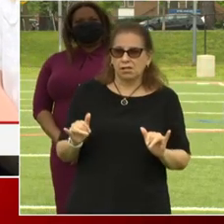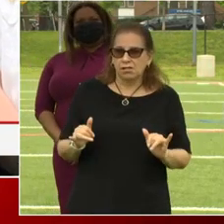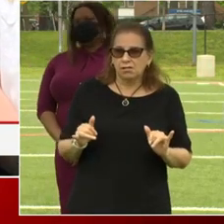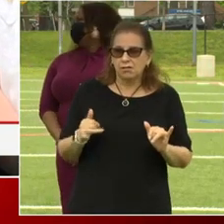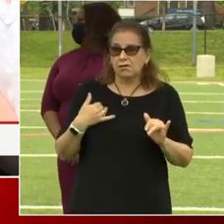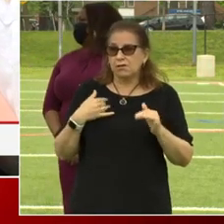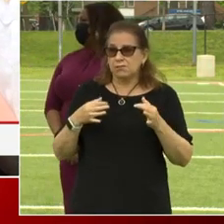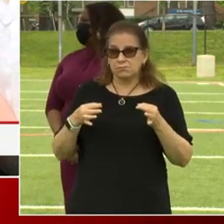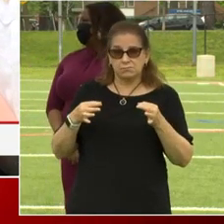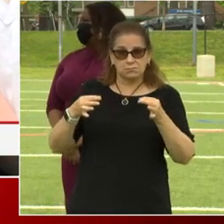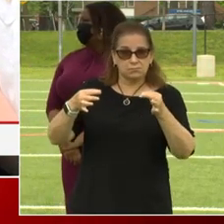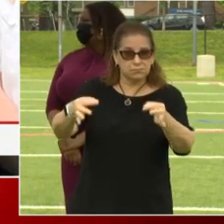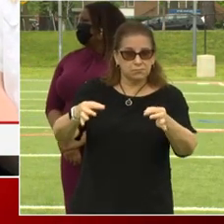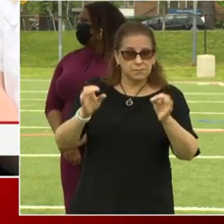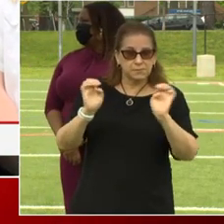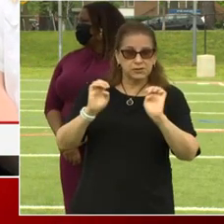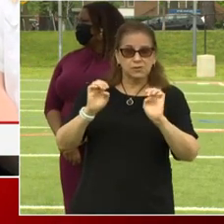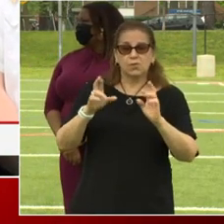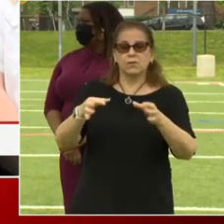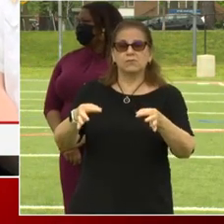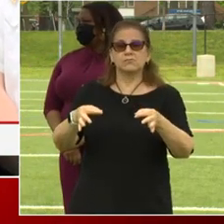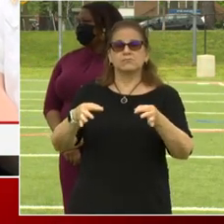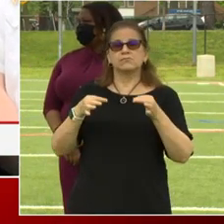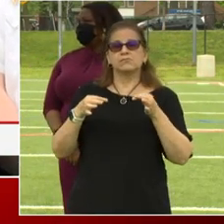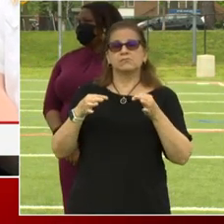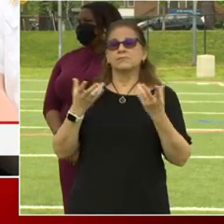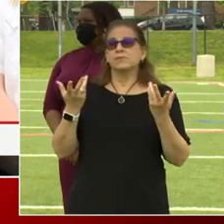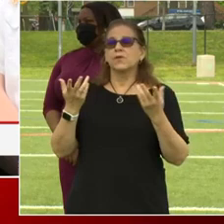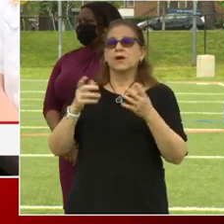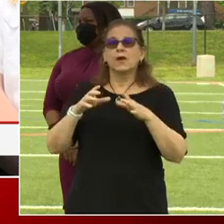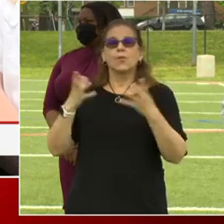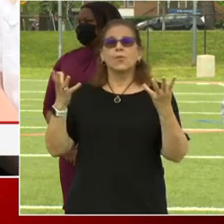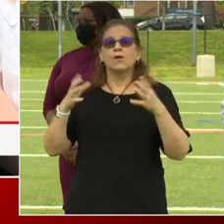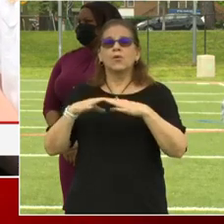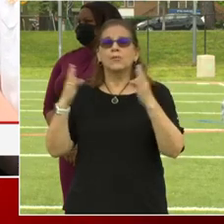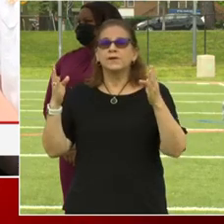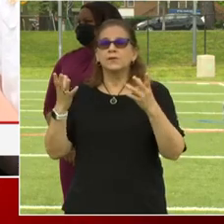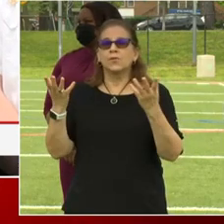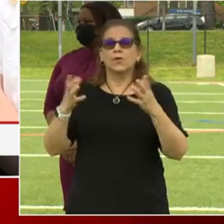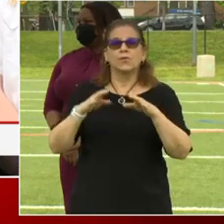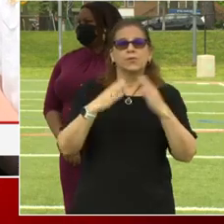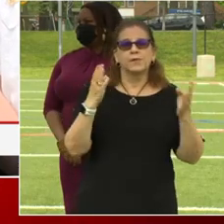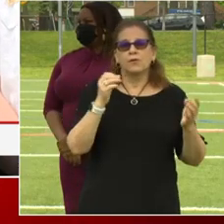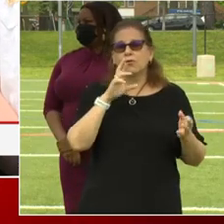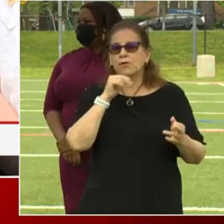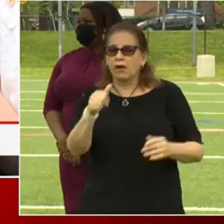necessary, the opening and closing. I think I saw another. Mitch, did you have were